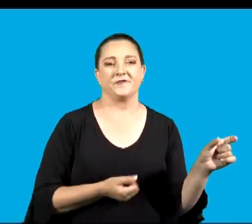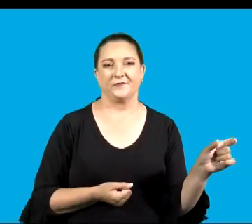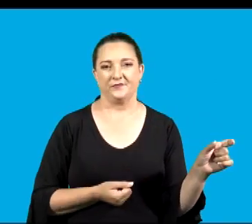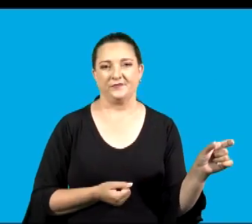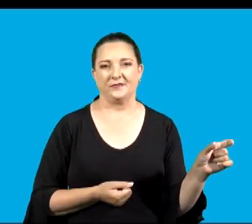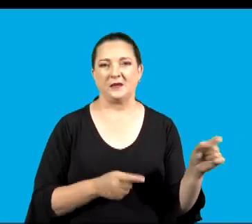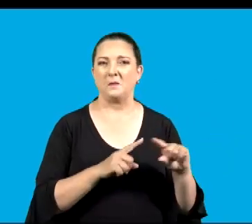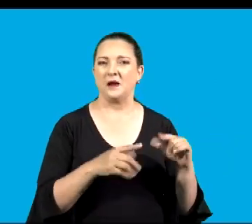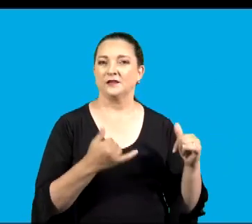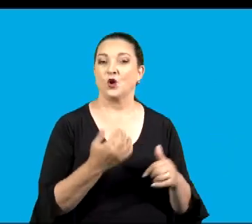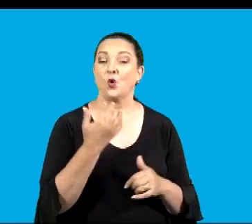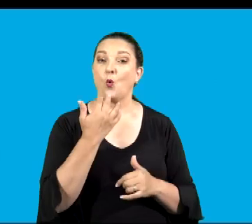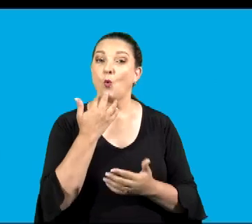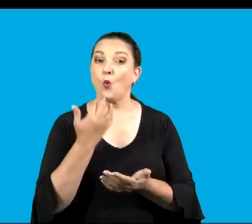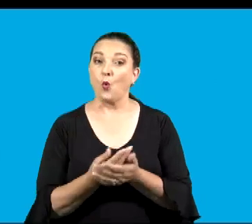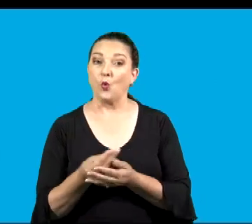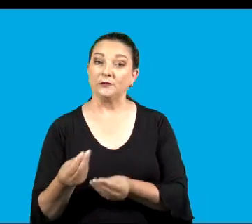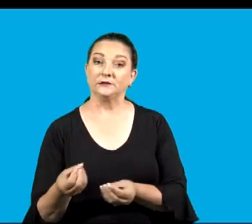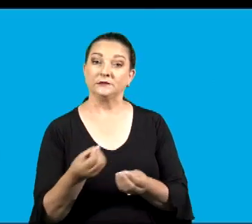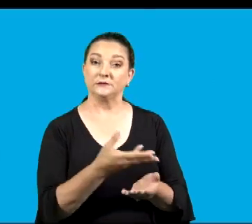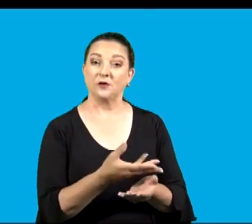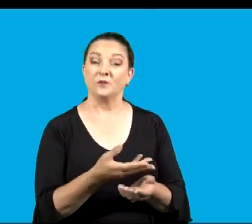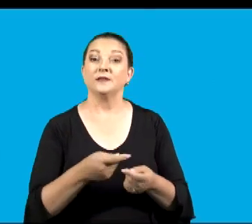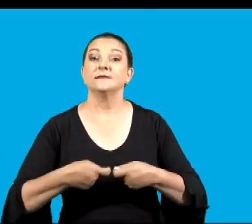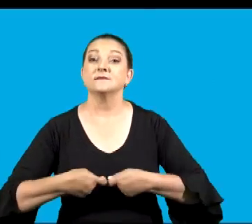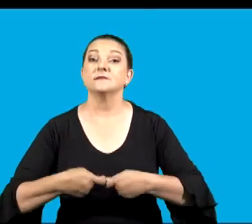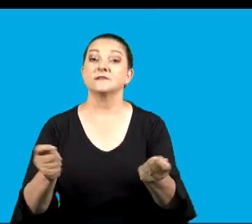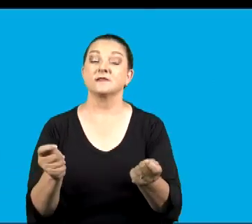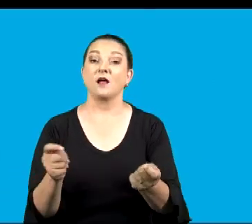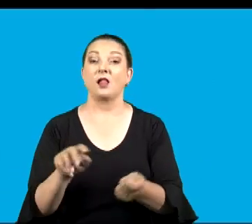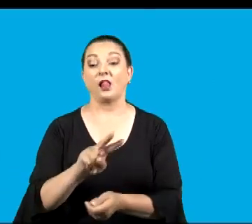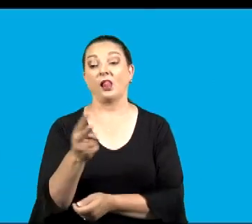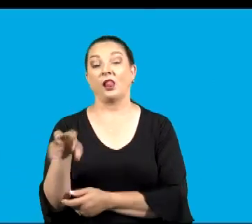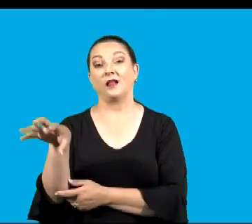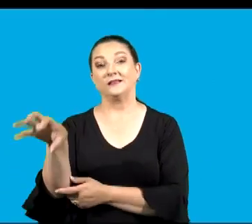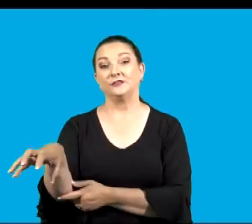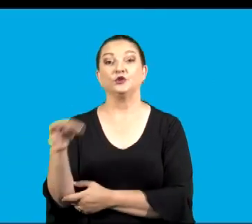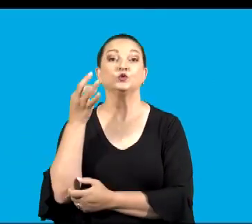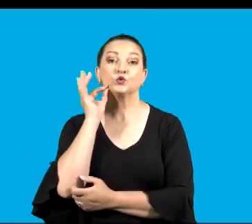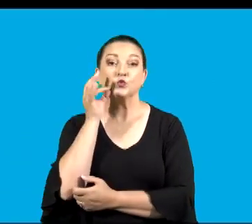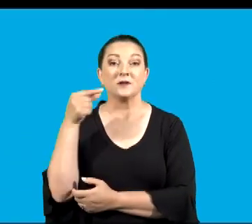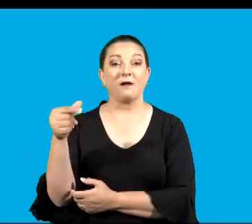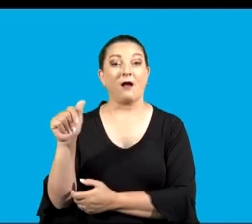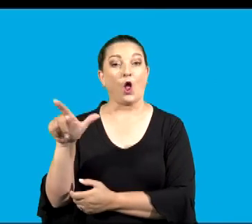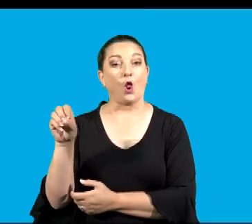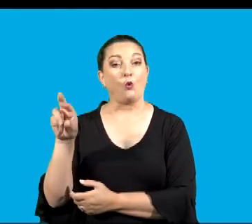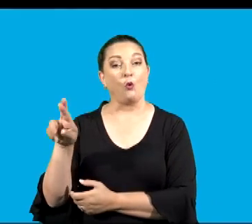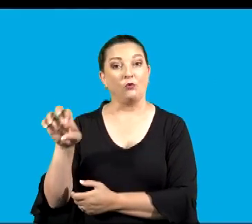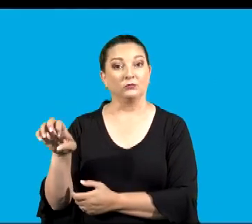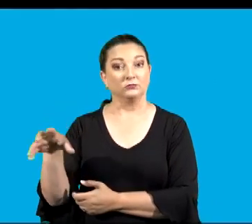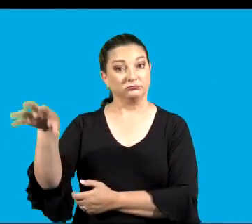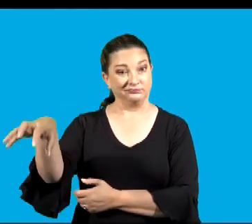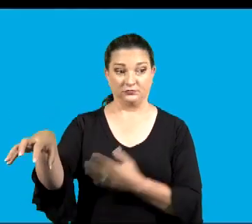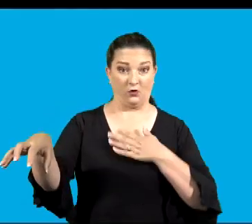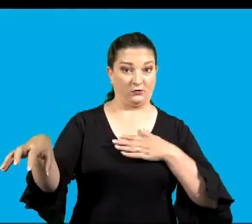for goods that Awesome Supplies sold to Sweets Galore. Okay, so they sold goods to Sweets Galore,